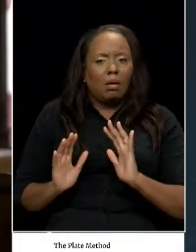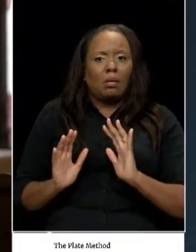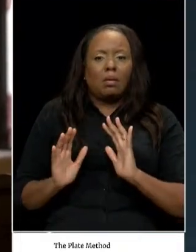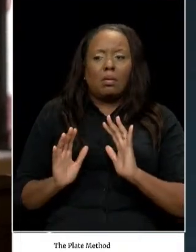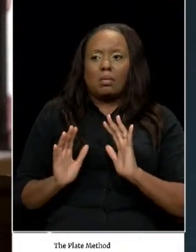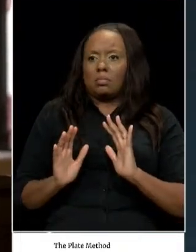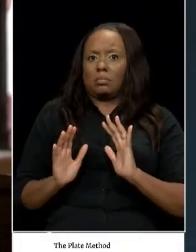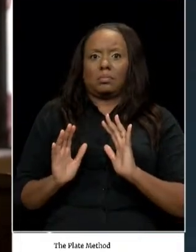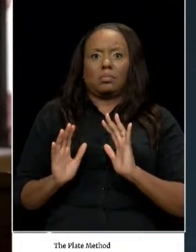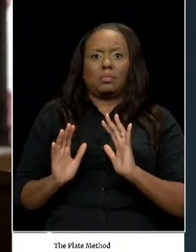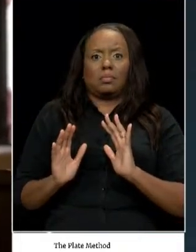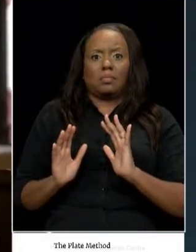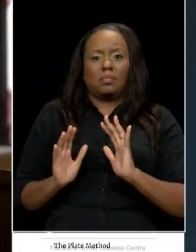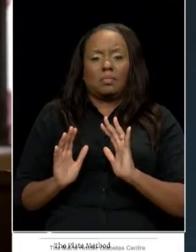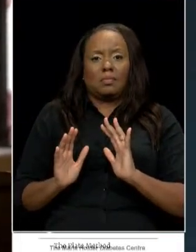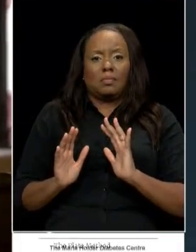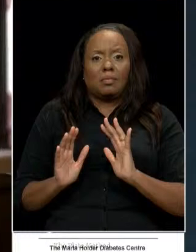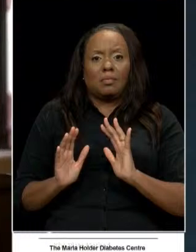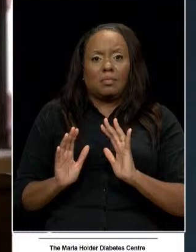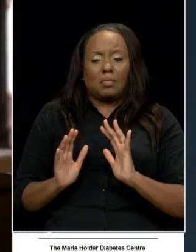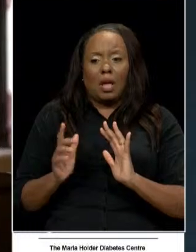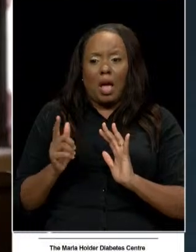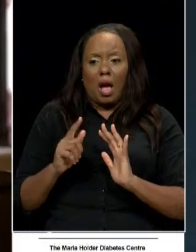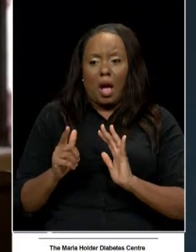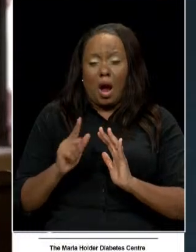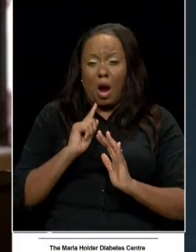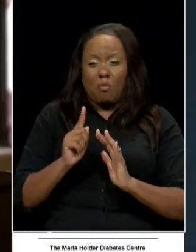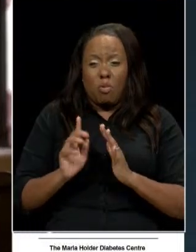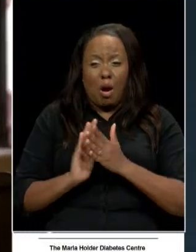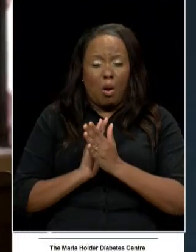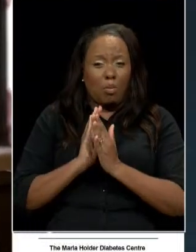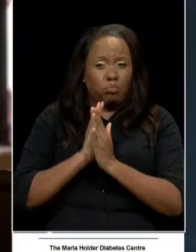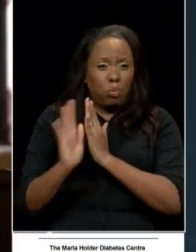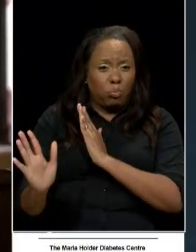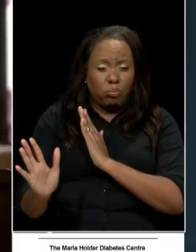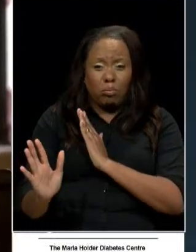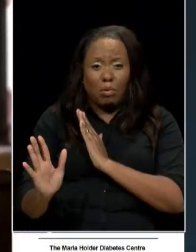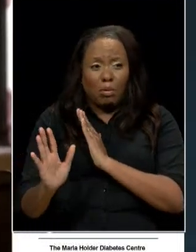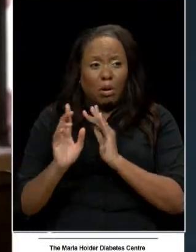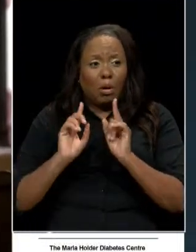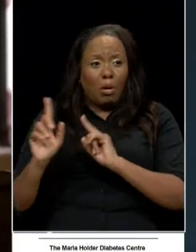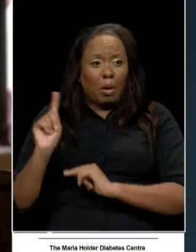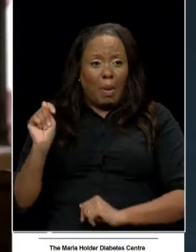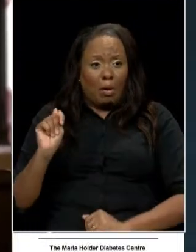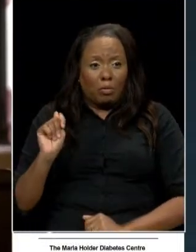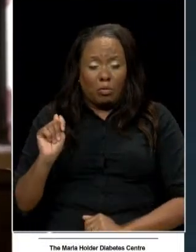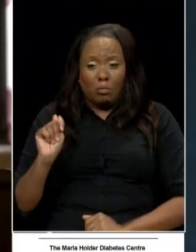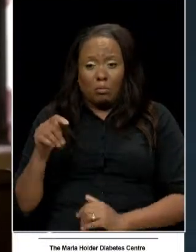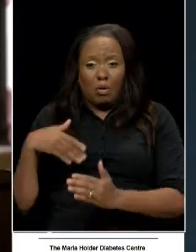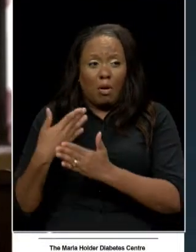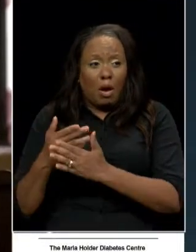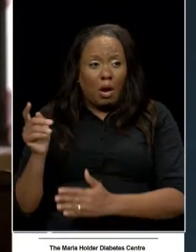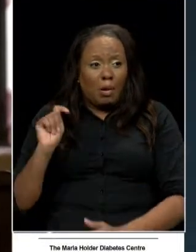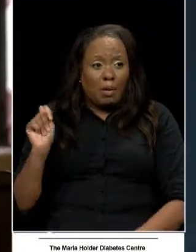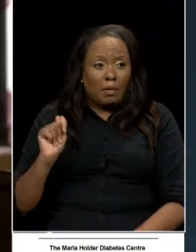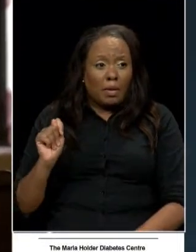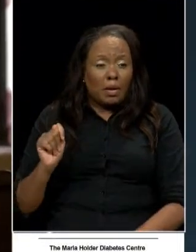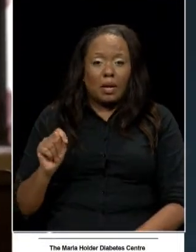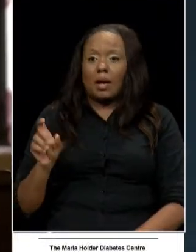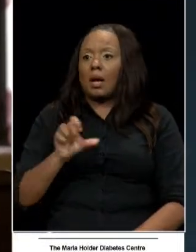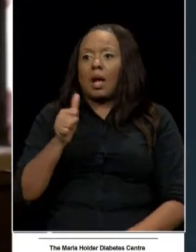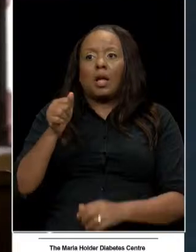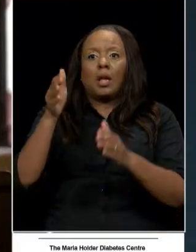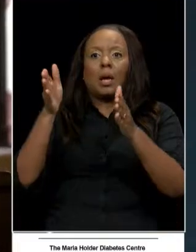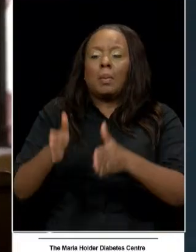and you rush to go to the bathroom, and God forbid you get to the bathroom and somebody else has